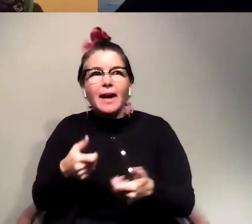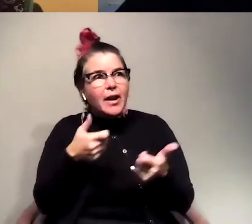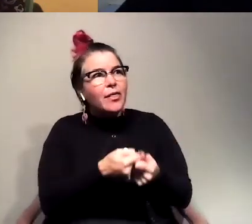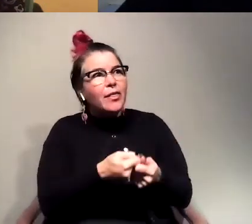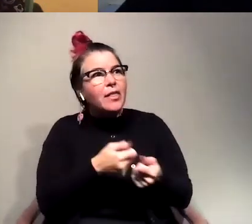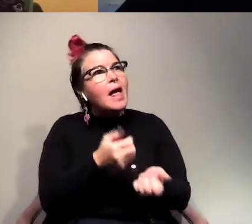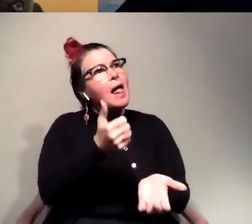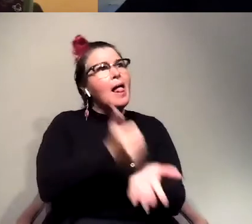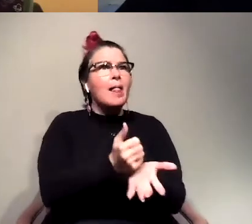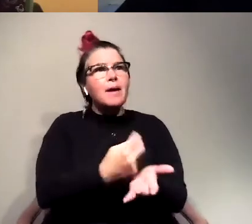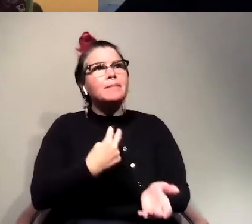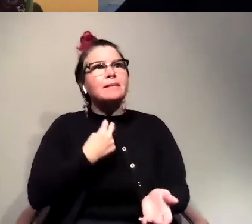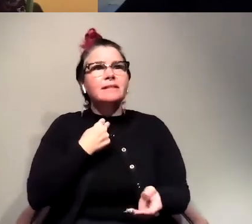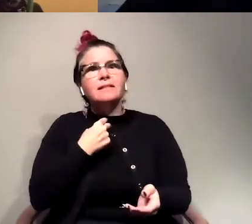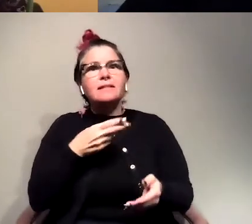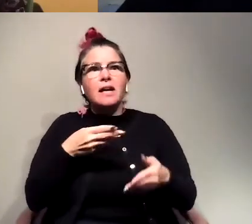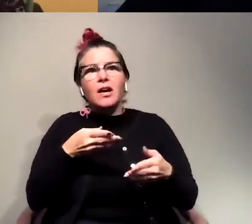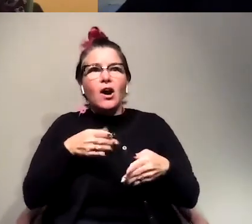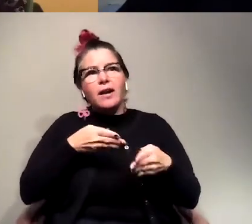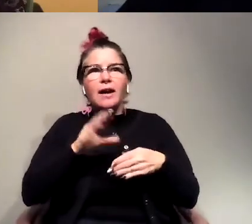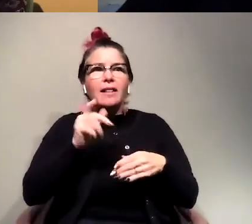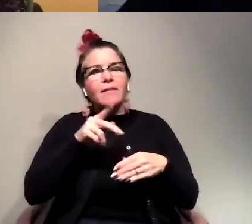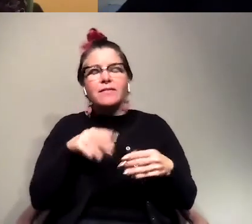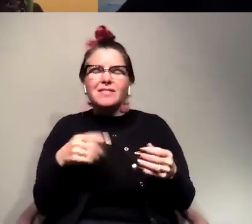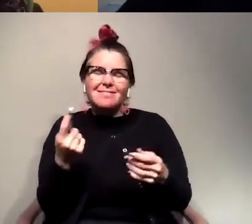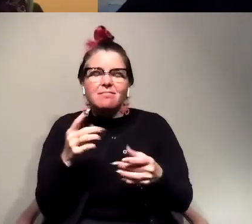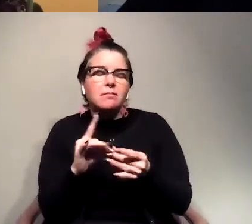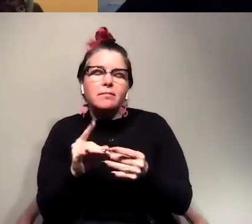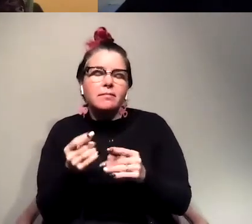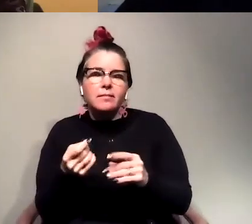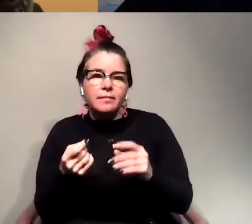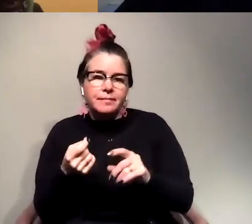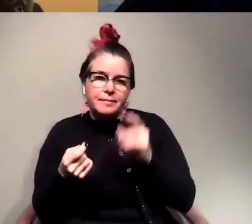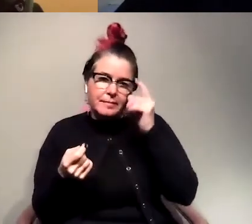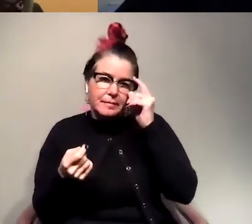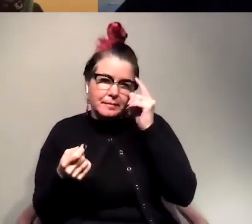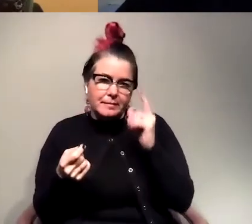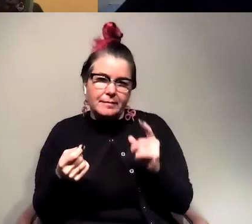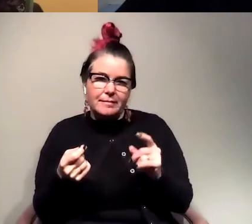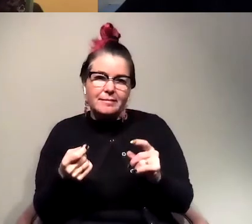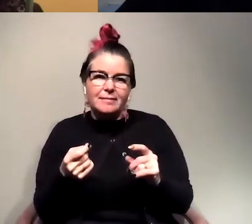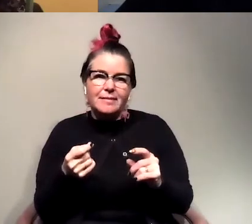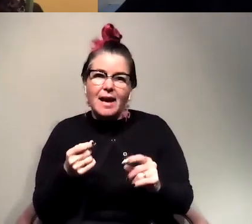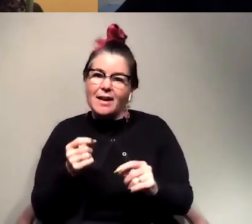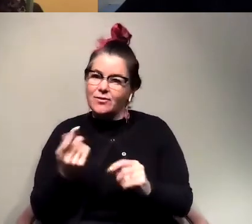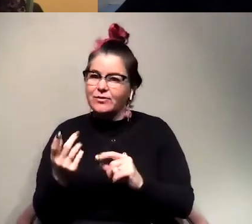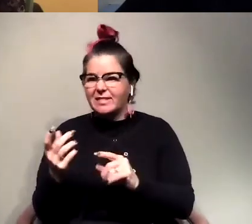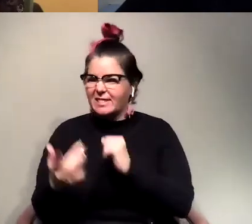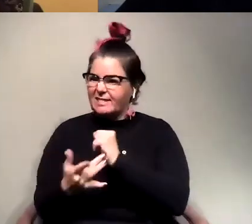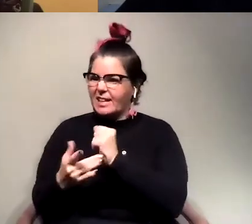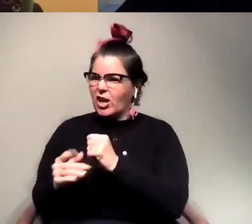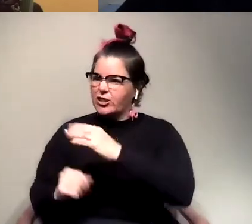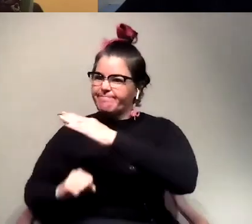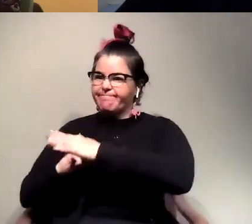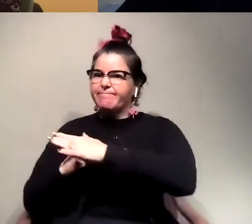I am stuck on the edge of a cliff," or something like this. So, that's where the state of the art really is. Just